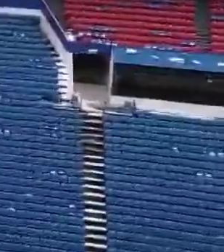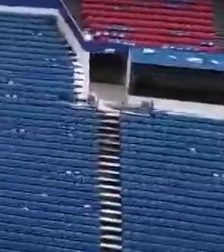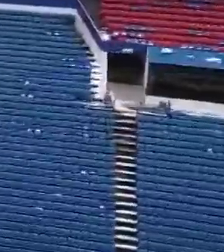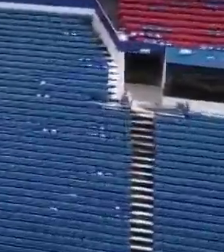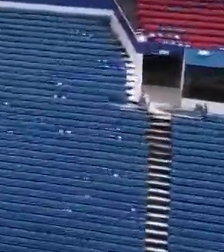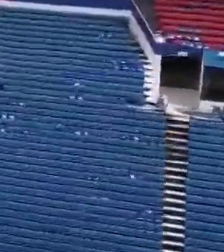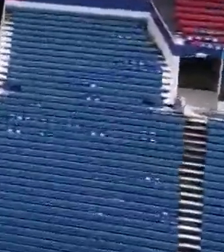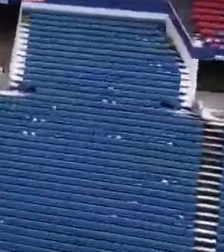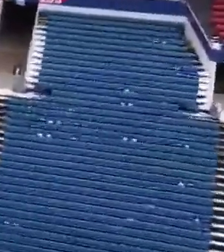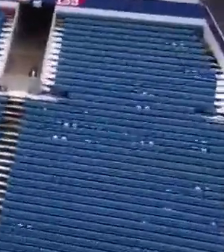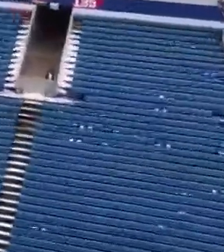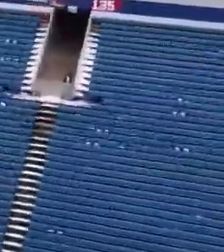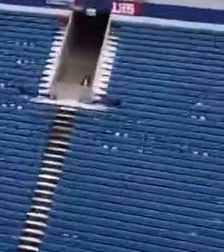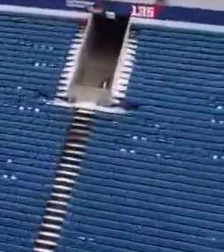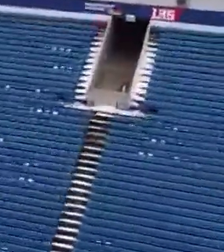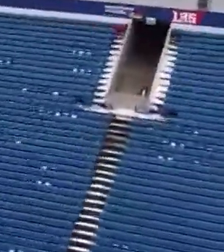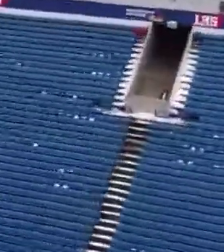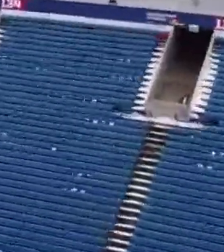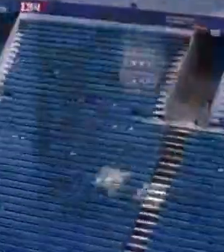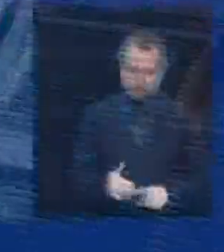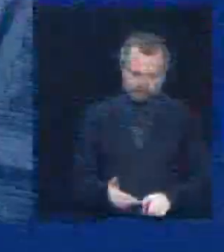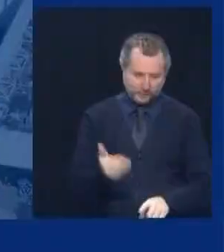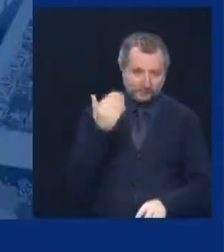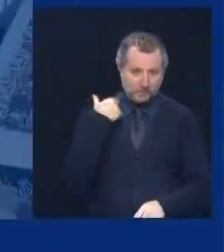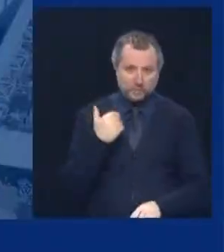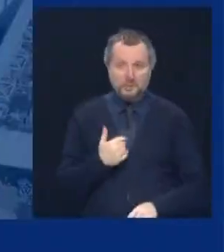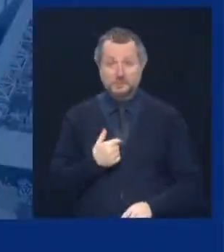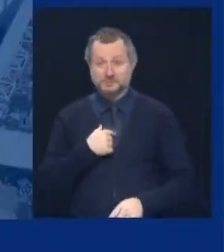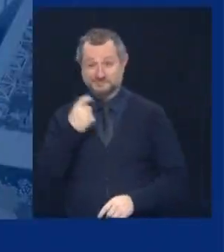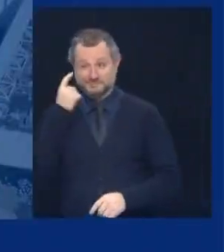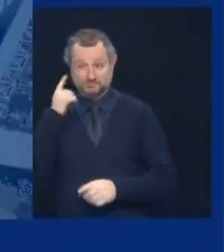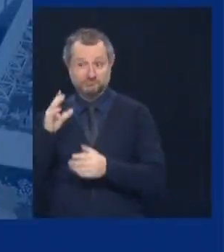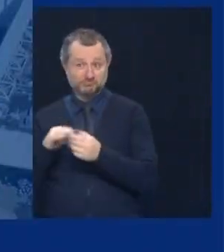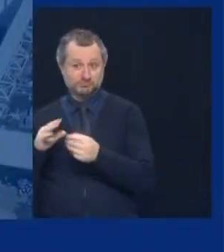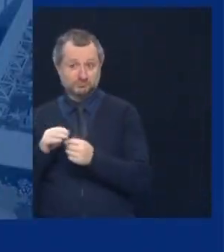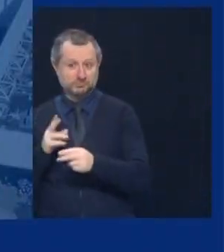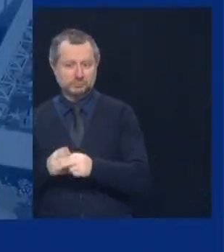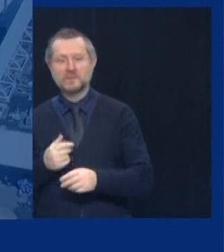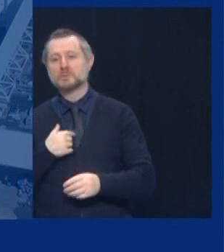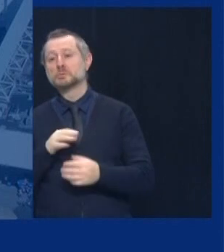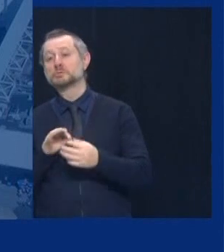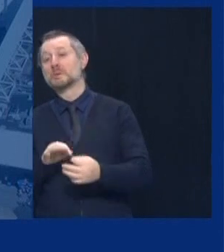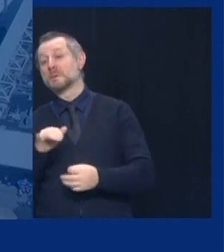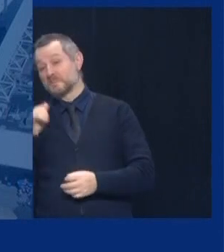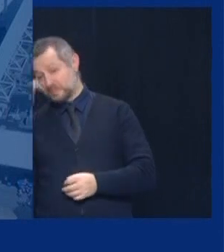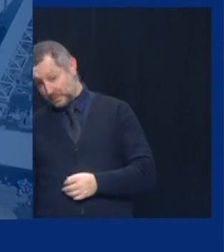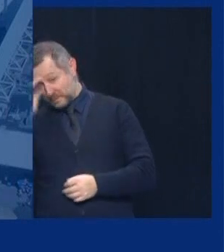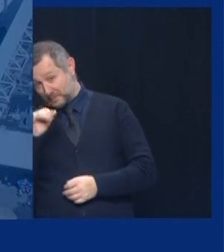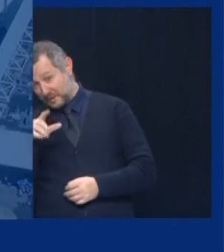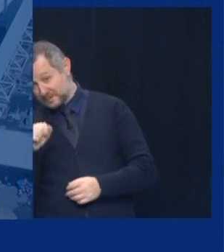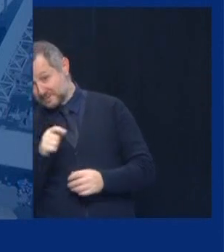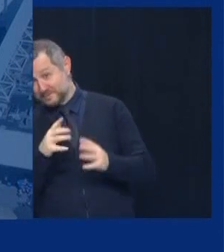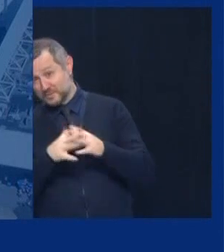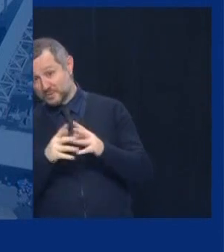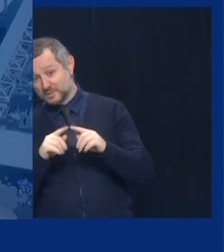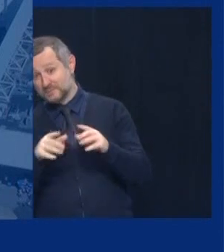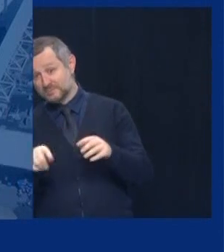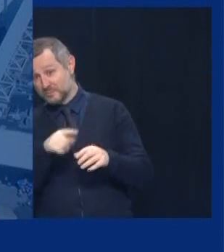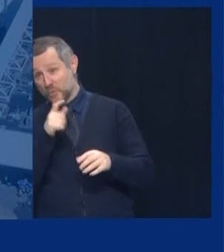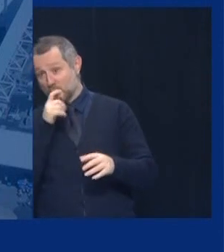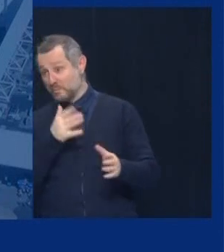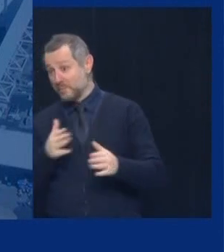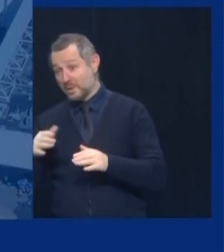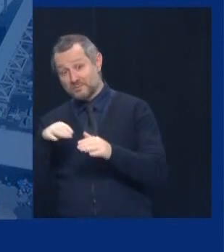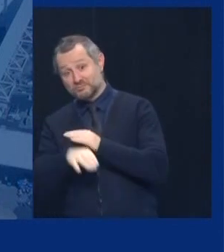health model that's never been done before in the country. We will work with the team to get all the fans tested who are coming in